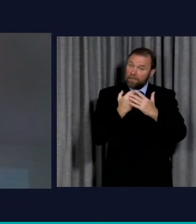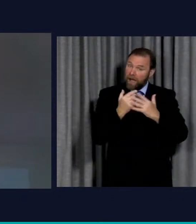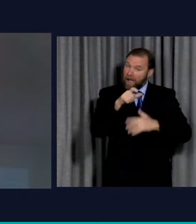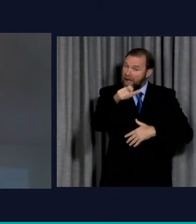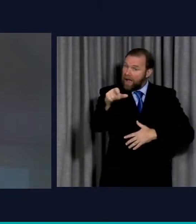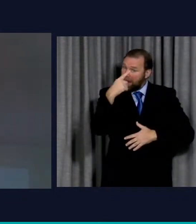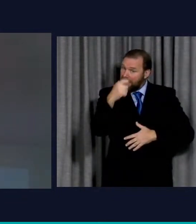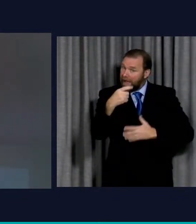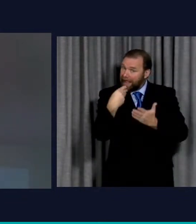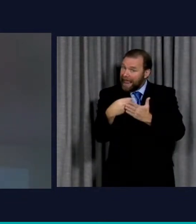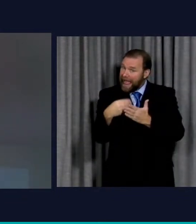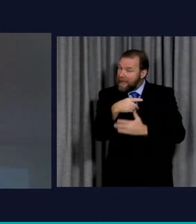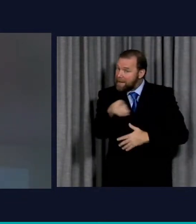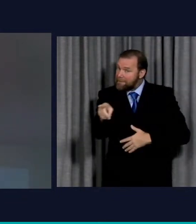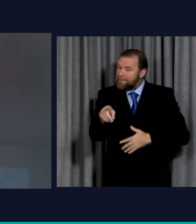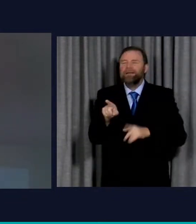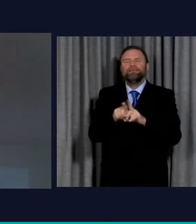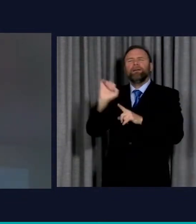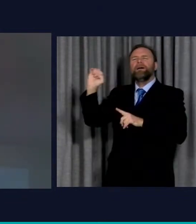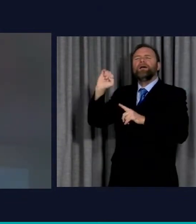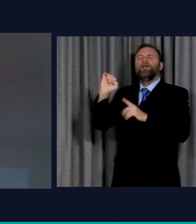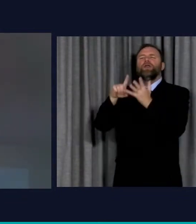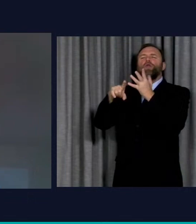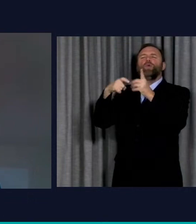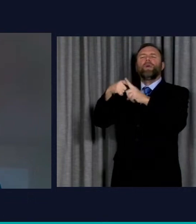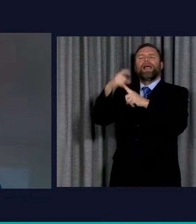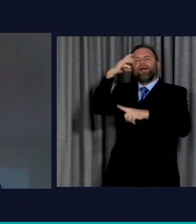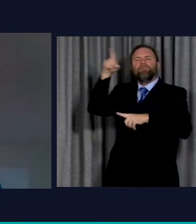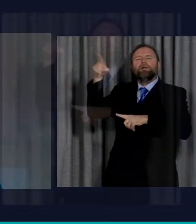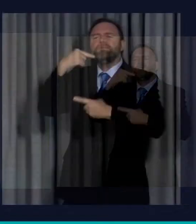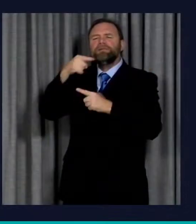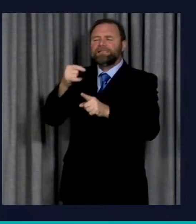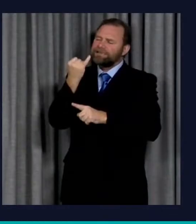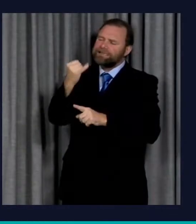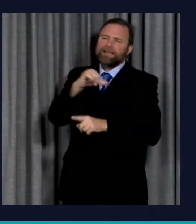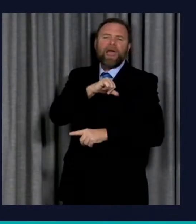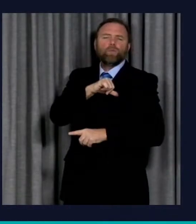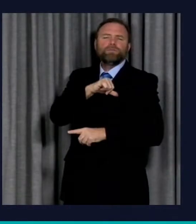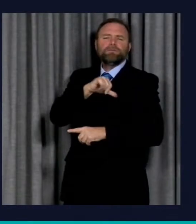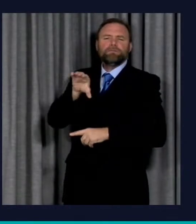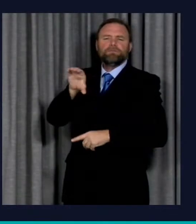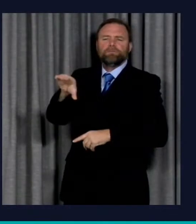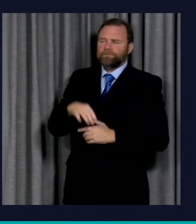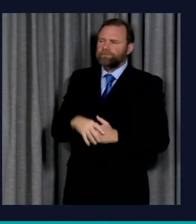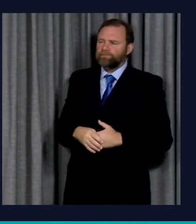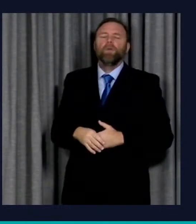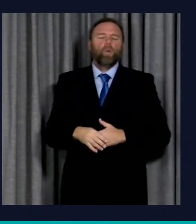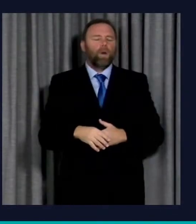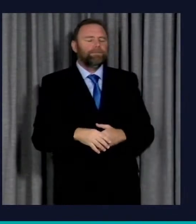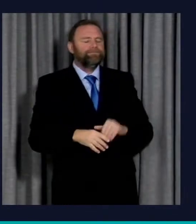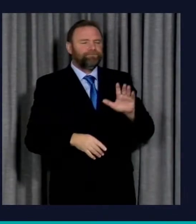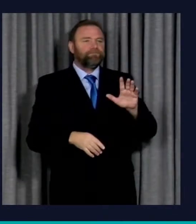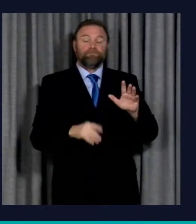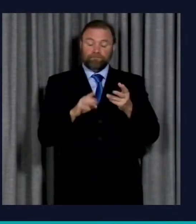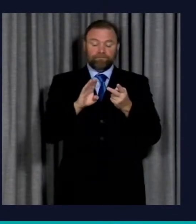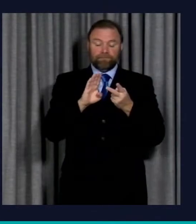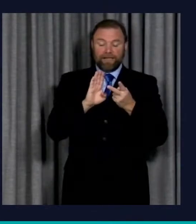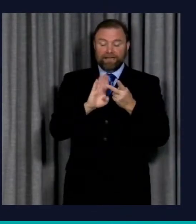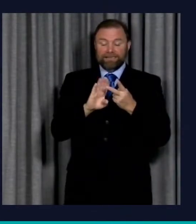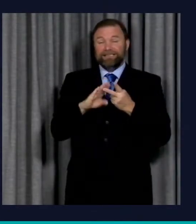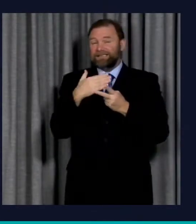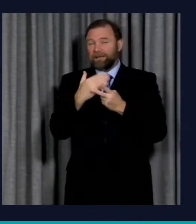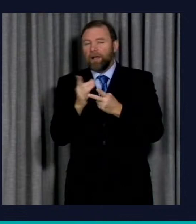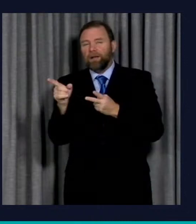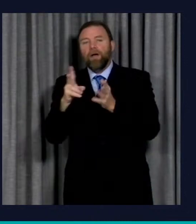can claim, like the UK government's £6,000 grants for businesses. On the second part of the question, Vaughan will set